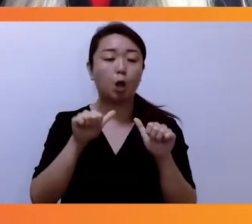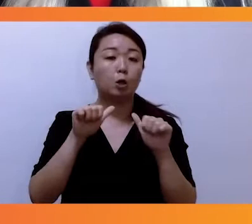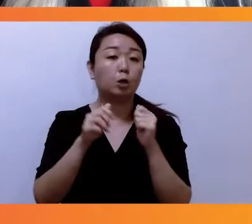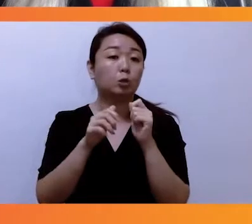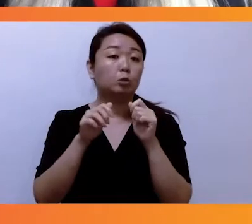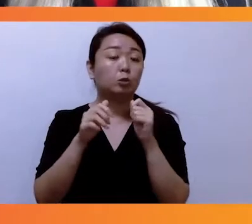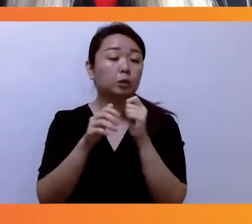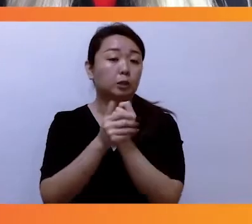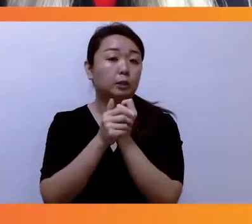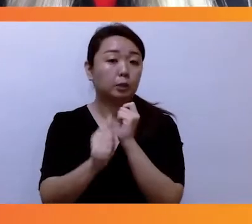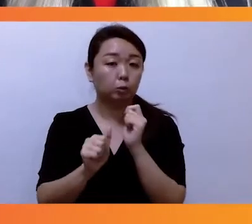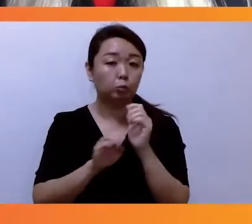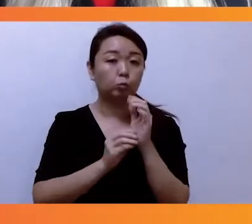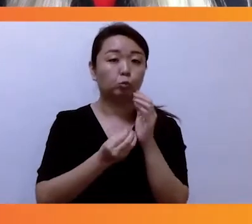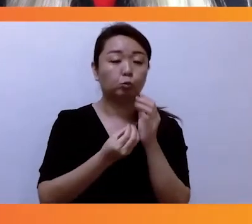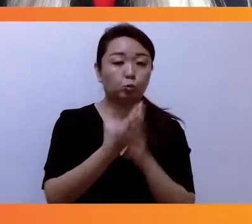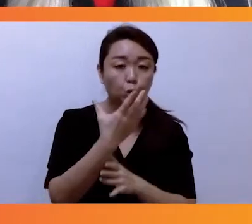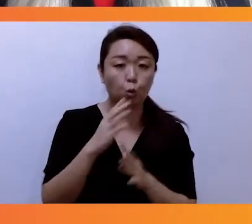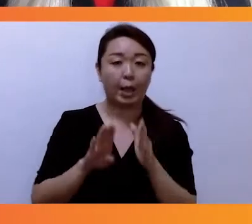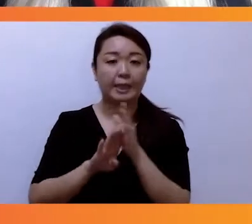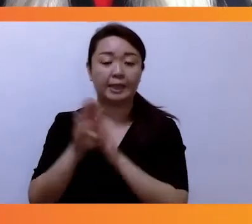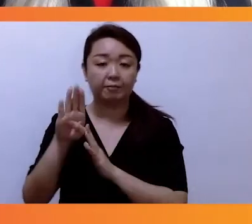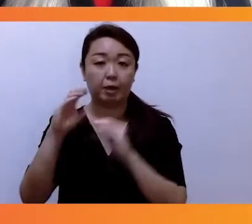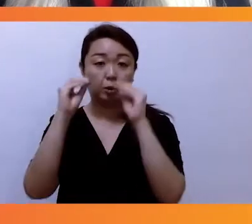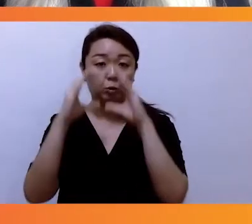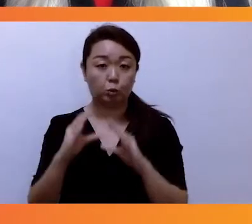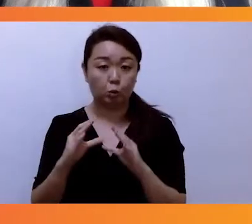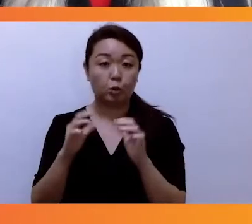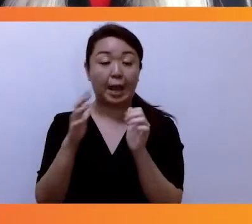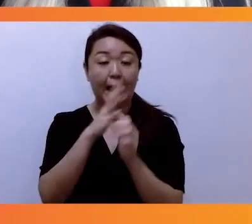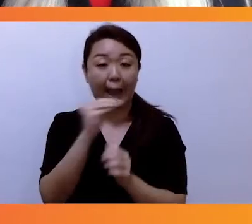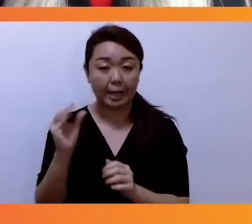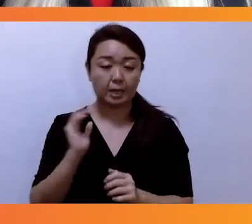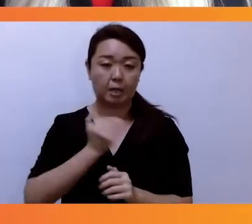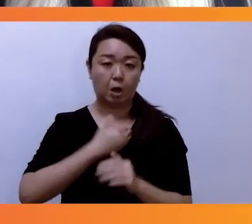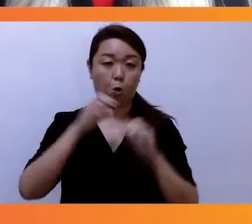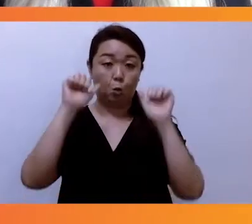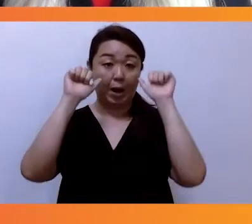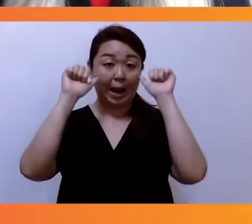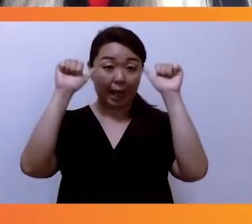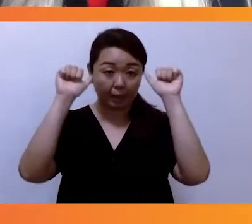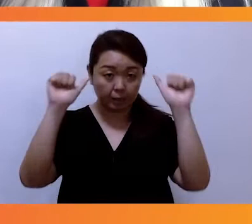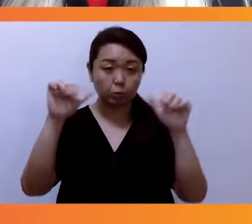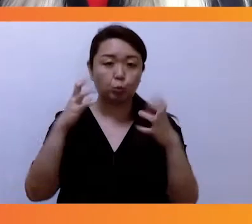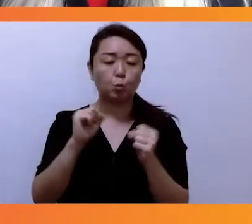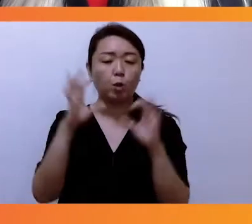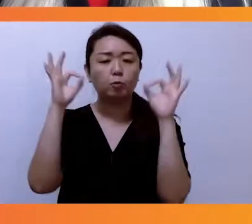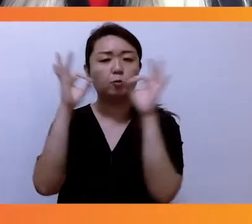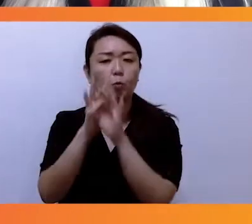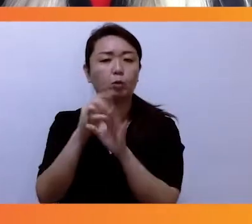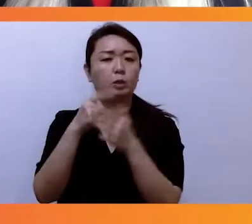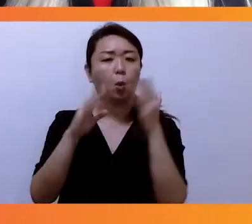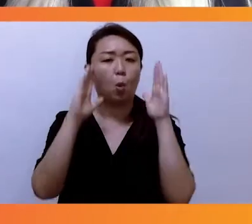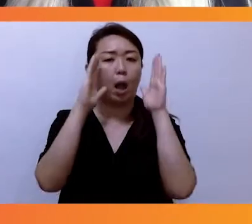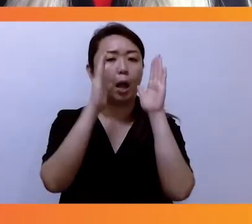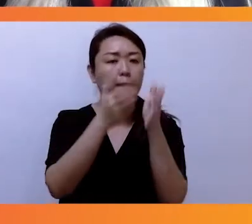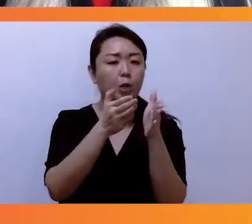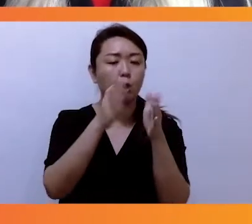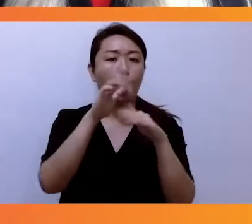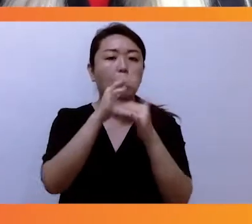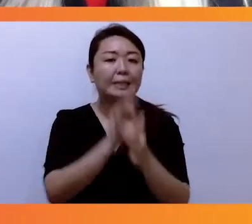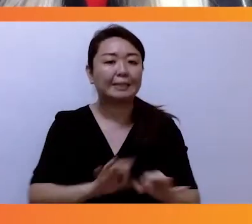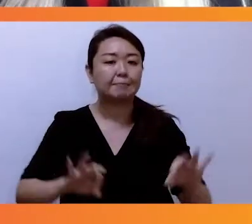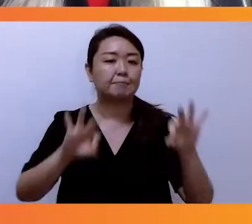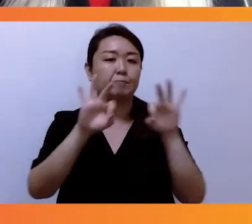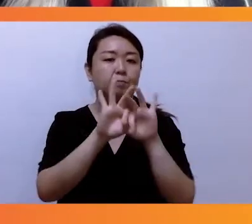of our ability to grow and develop coaches and our athletes, we need to focus our attention on what the